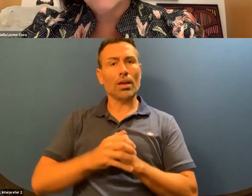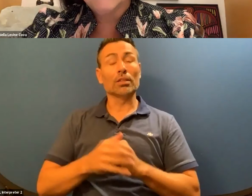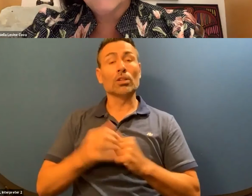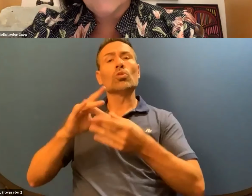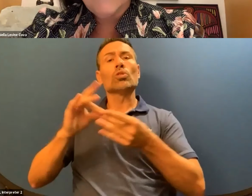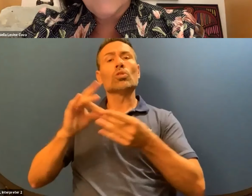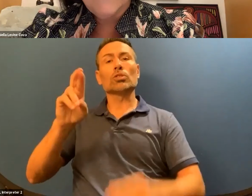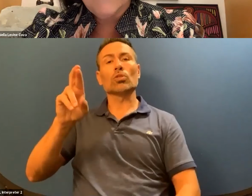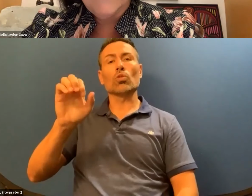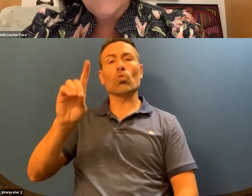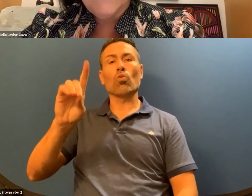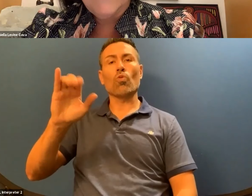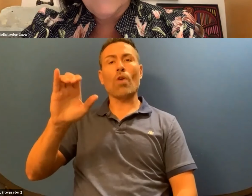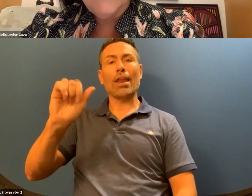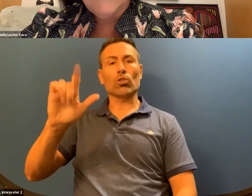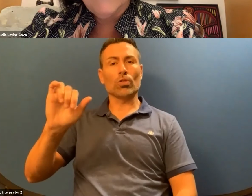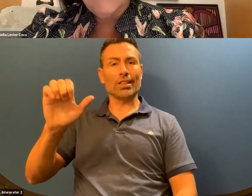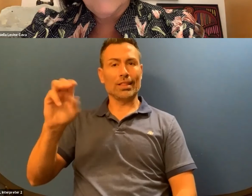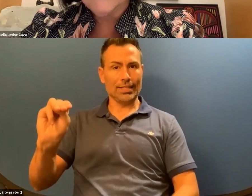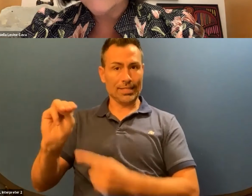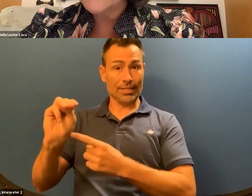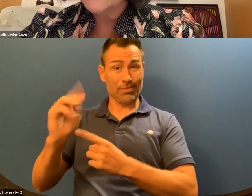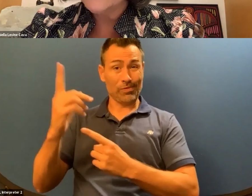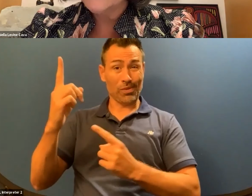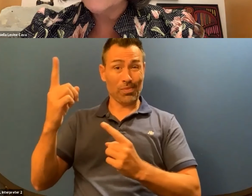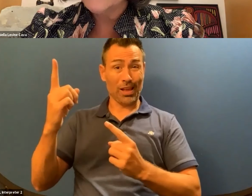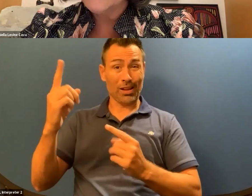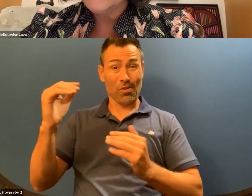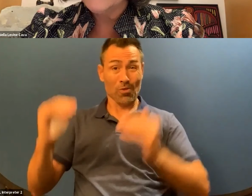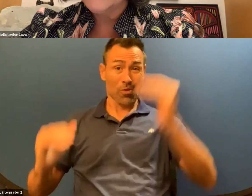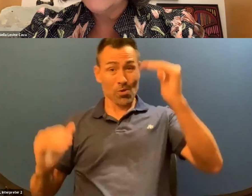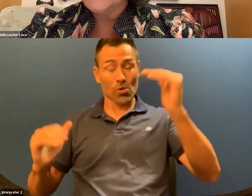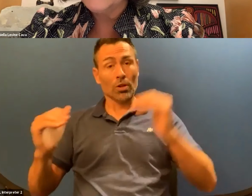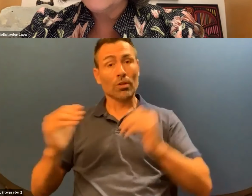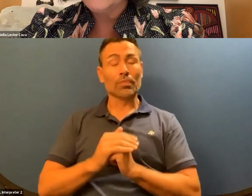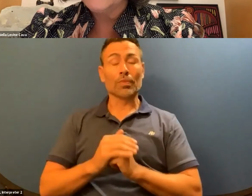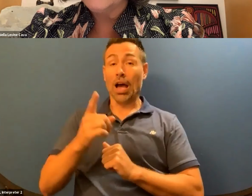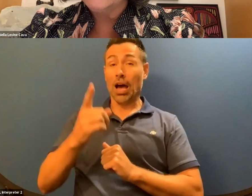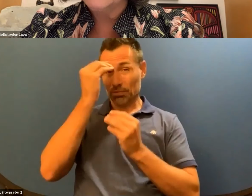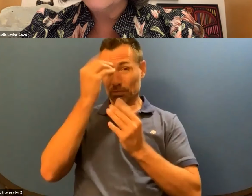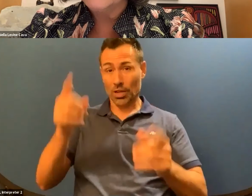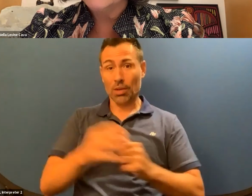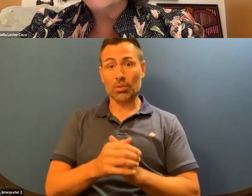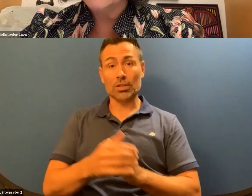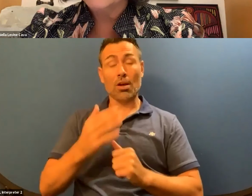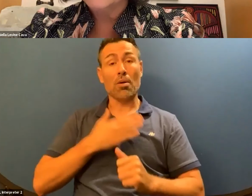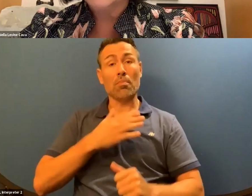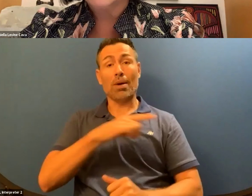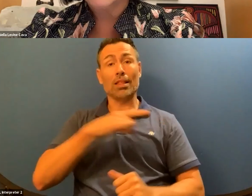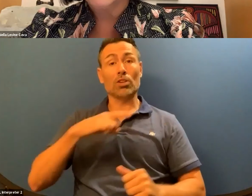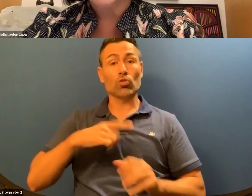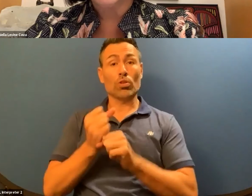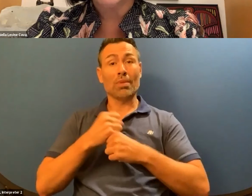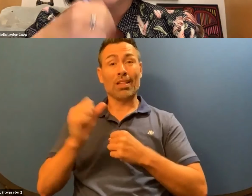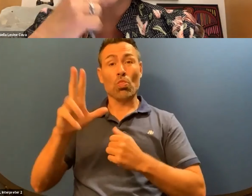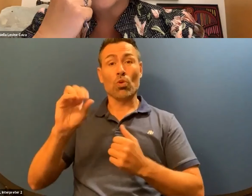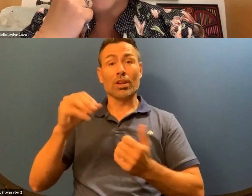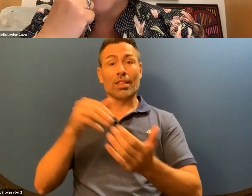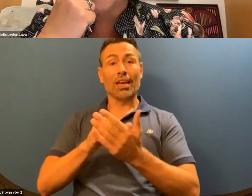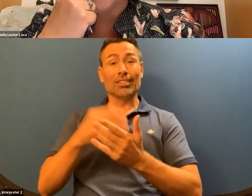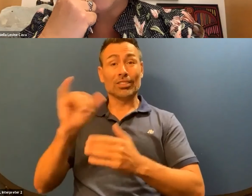had an opportunity to create my legislation, which created 30,000 jobs in Miami-Dade County through Uber and Lyft, Commissioner Cava